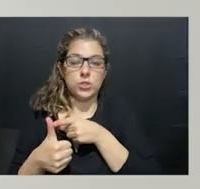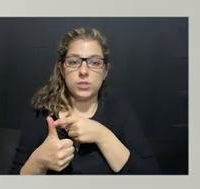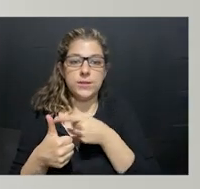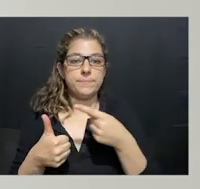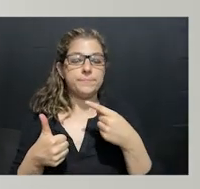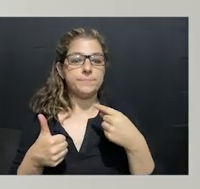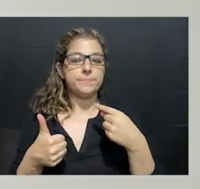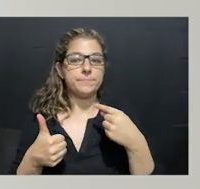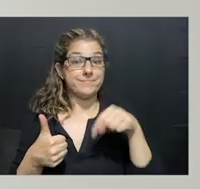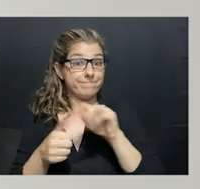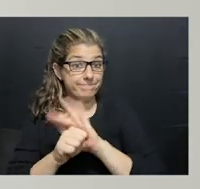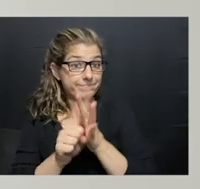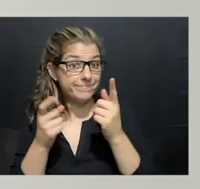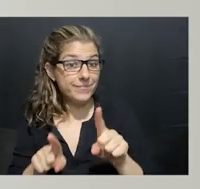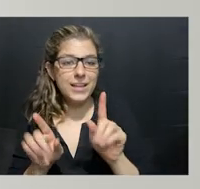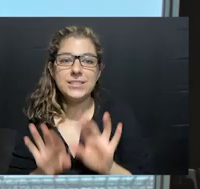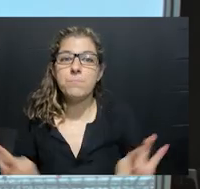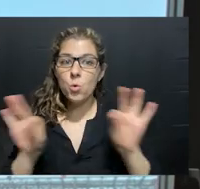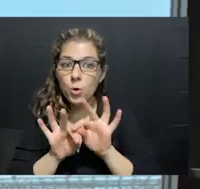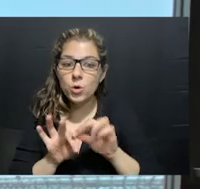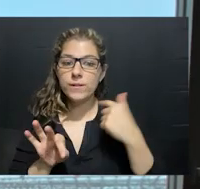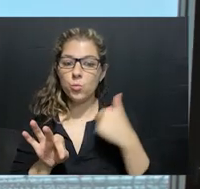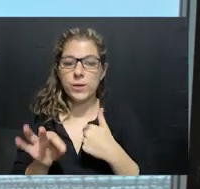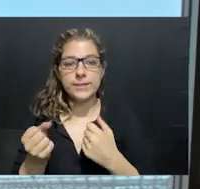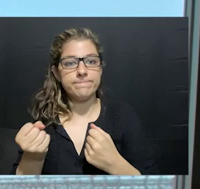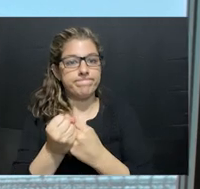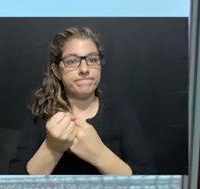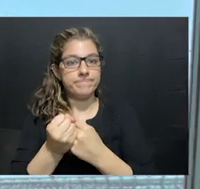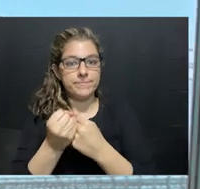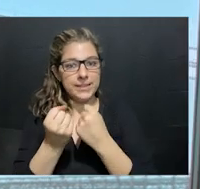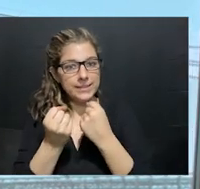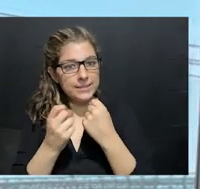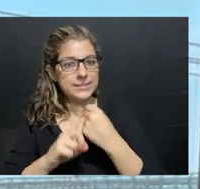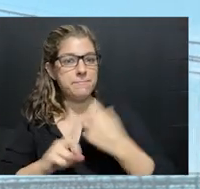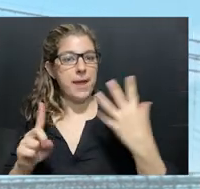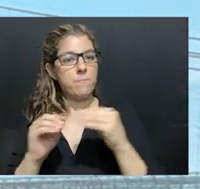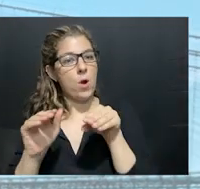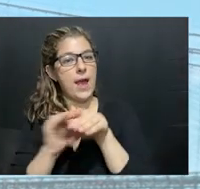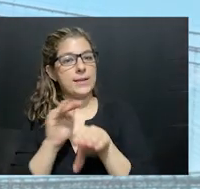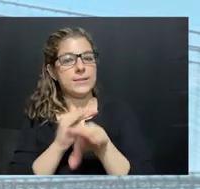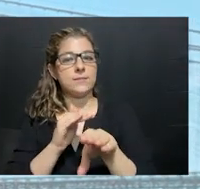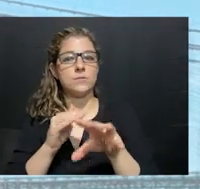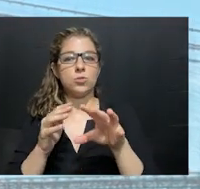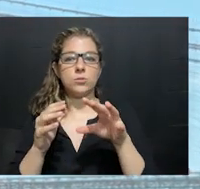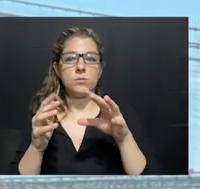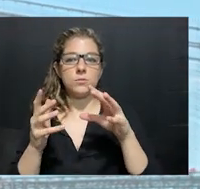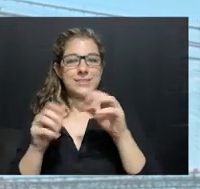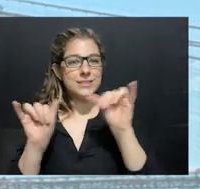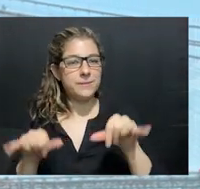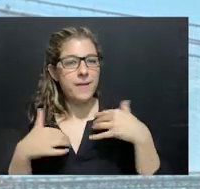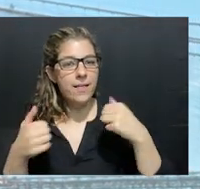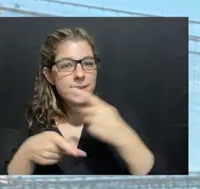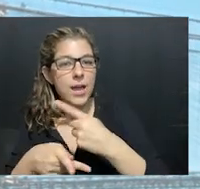emerge from this pandemic, it's important that we stand up and expand access to resilient systems of